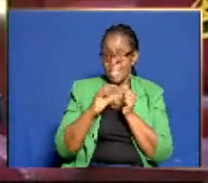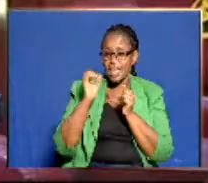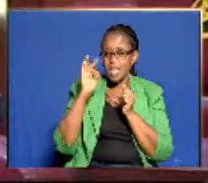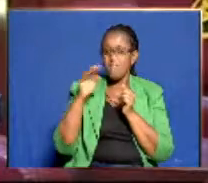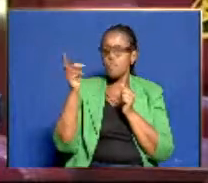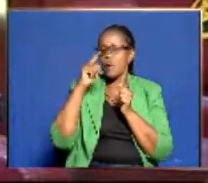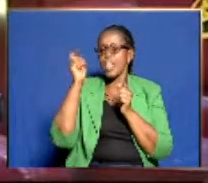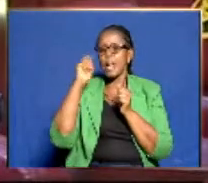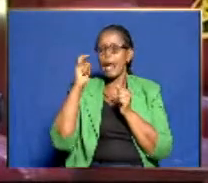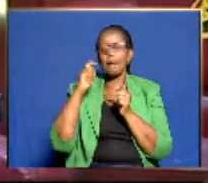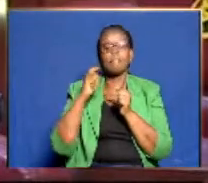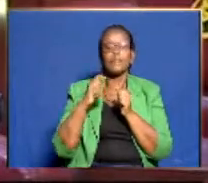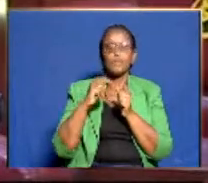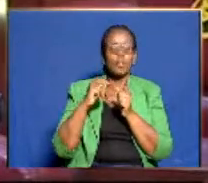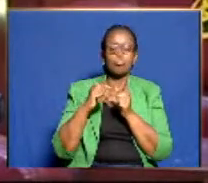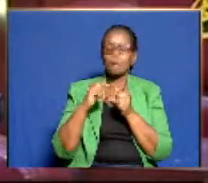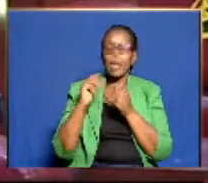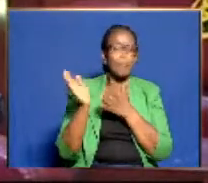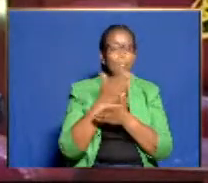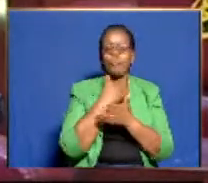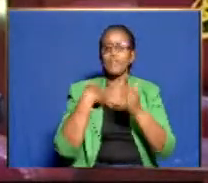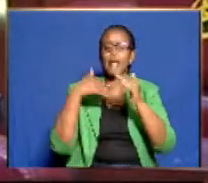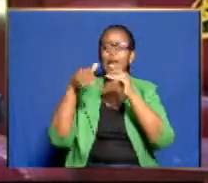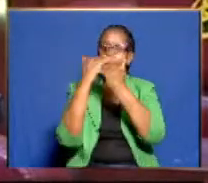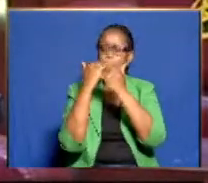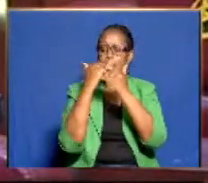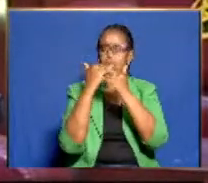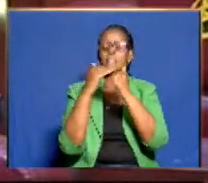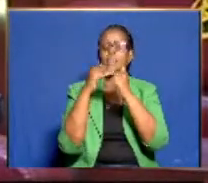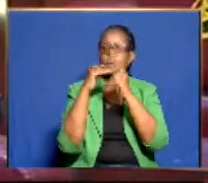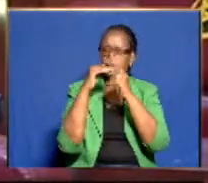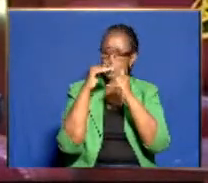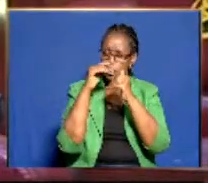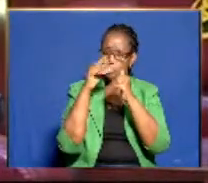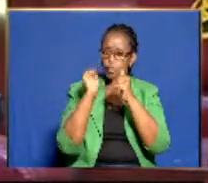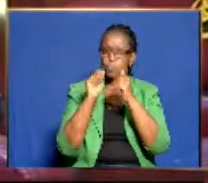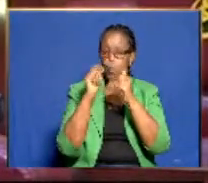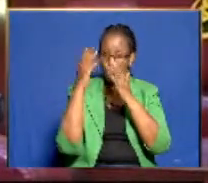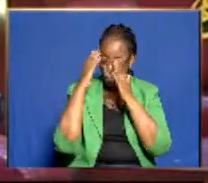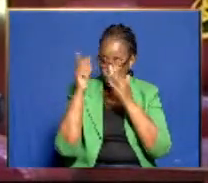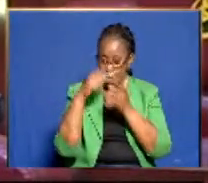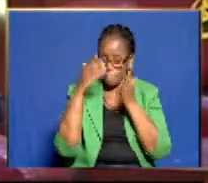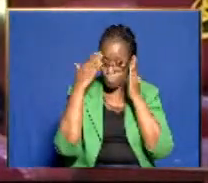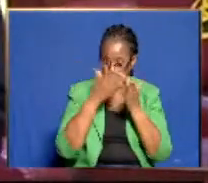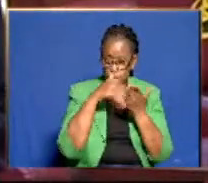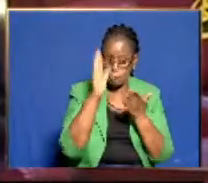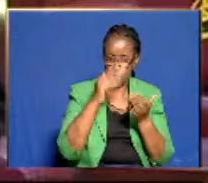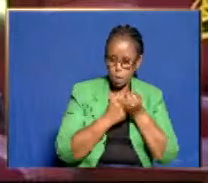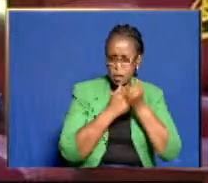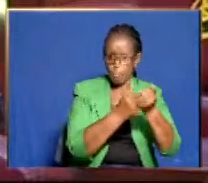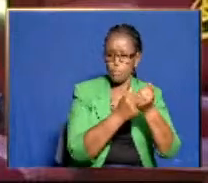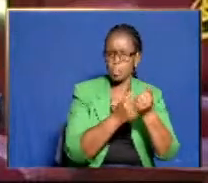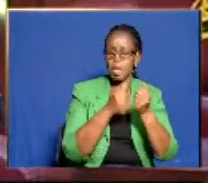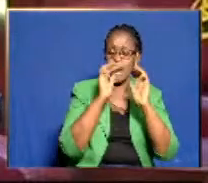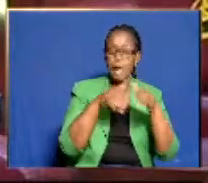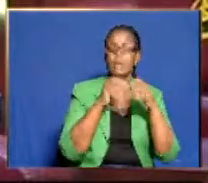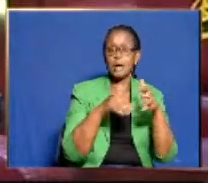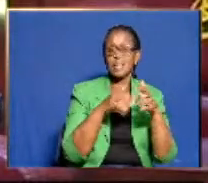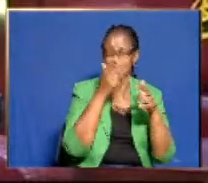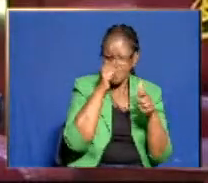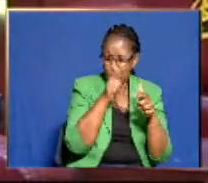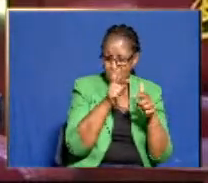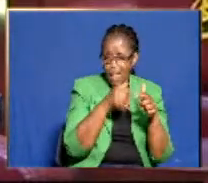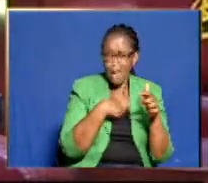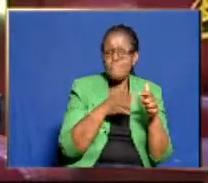removed to sort out some of these things, I think agriculture is an area that we really need to look into because of the pending bills.